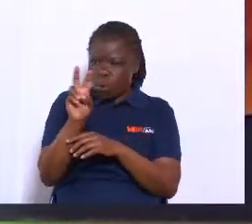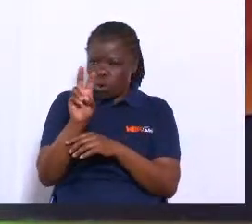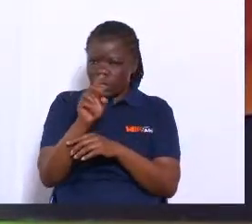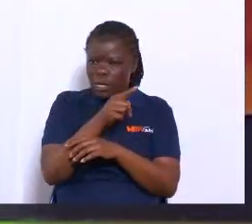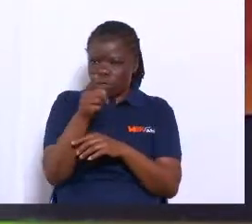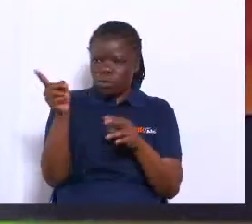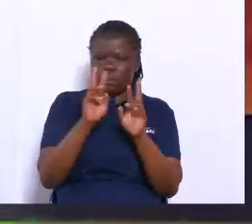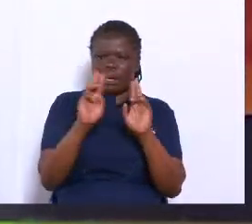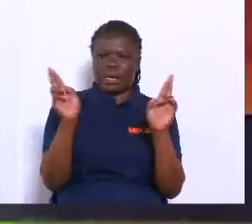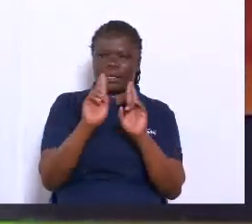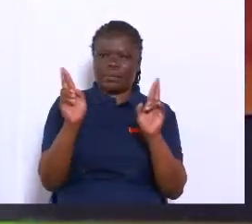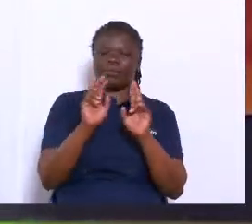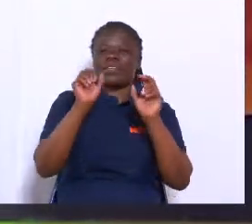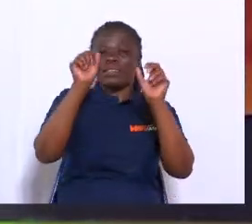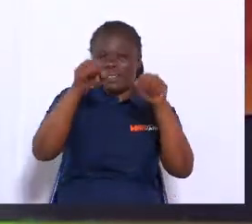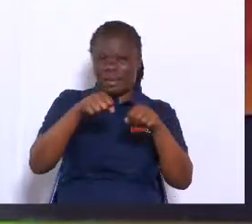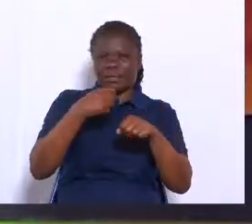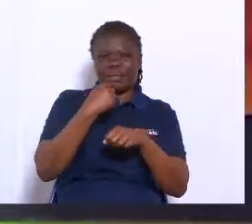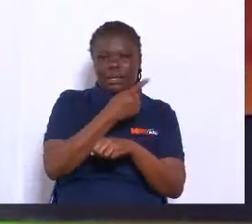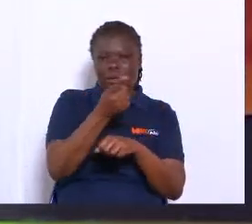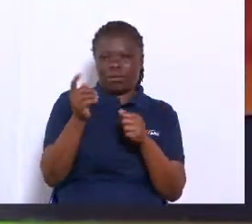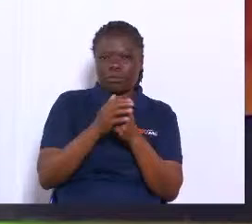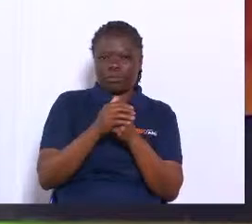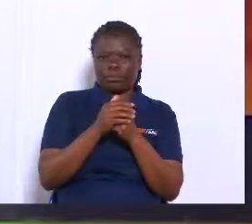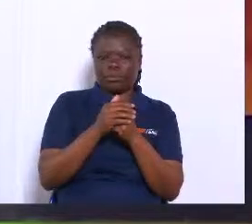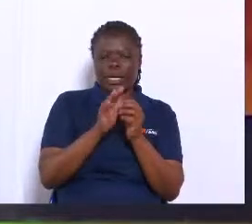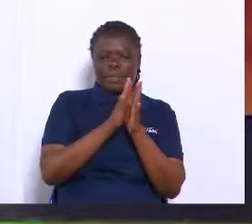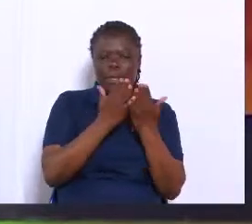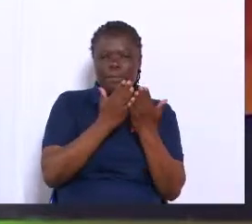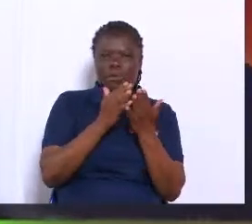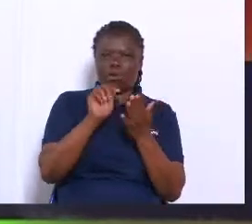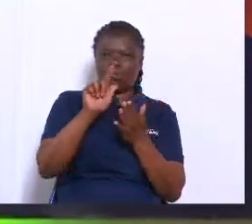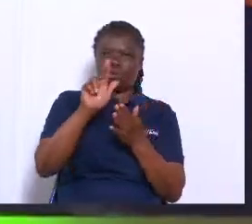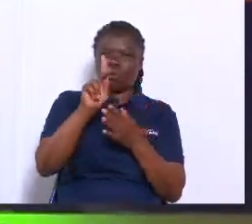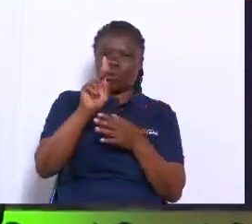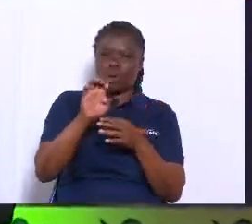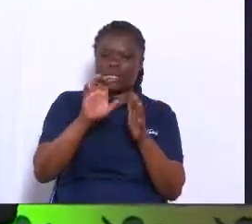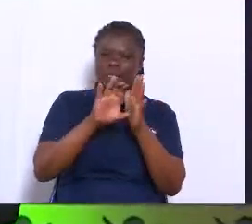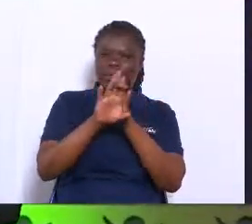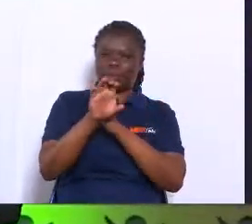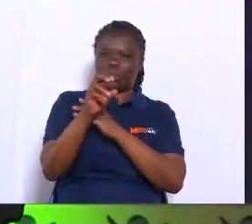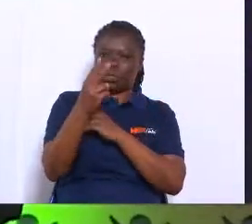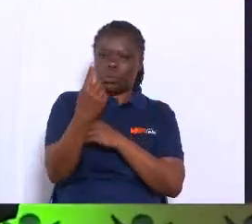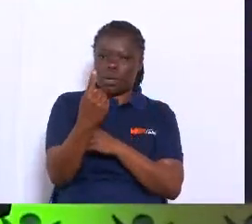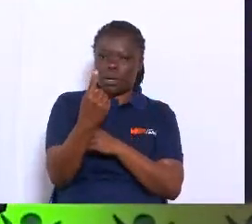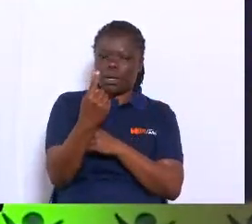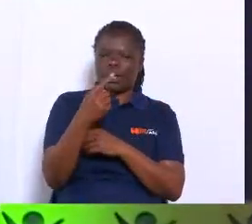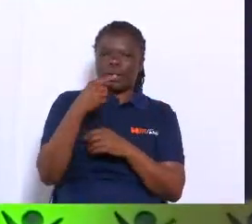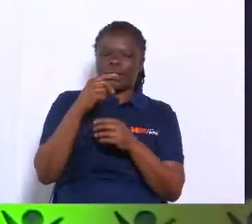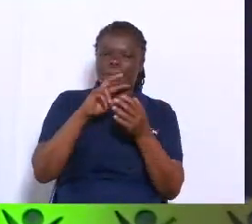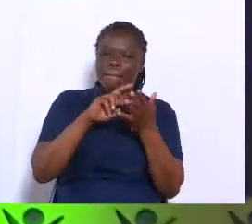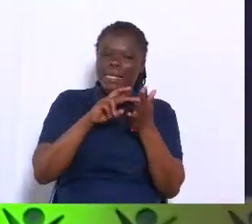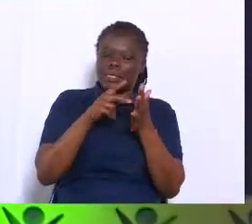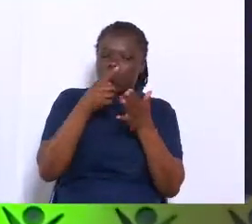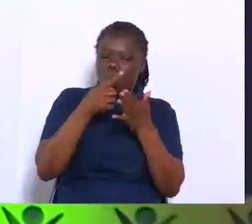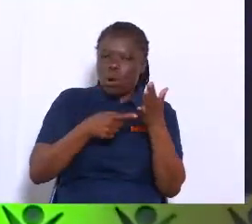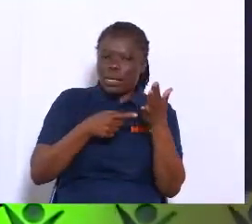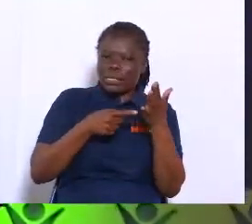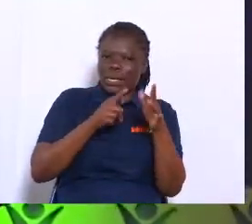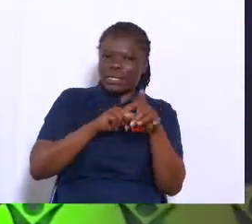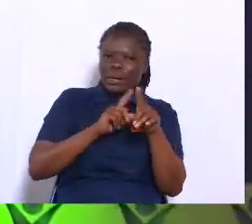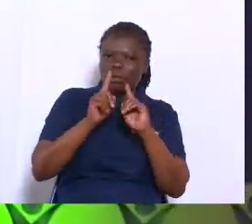ready? He does. We turn over to Luke chapter 21. What does it mean to